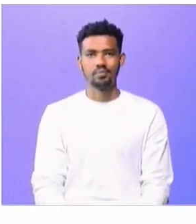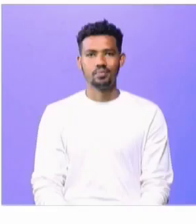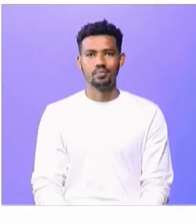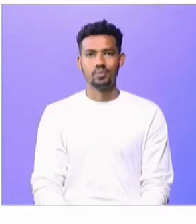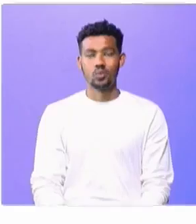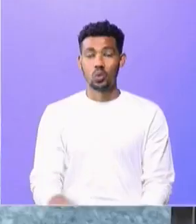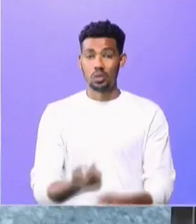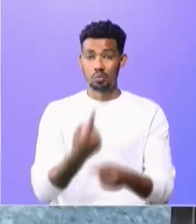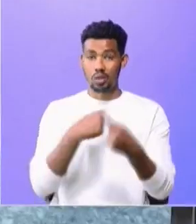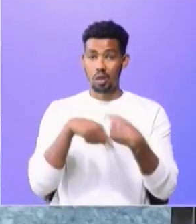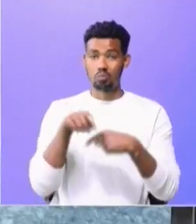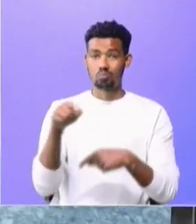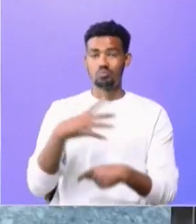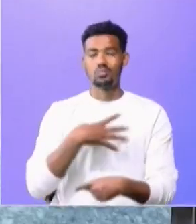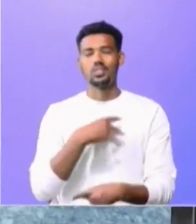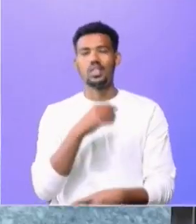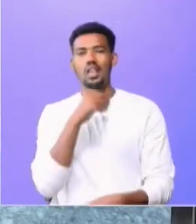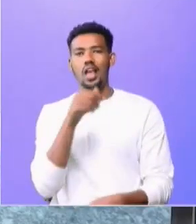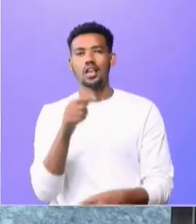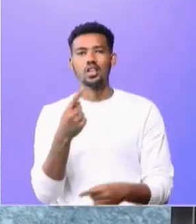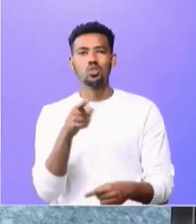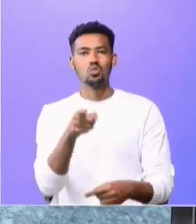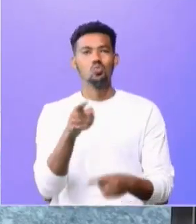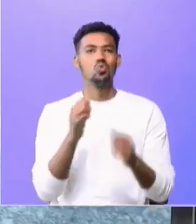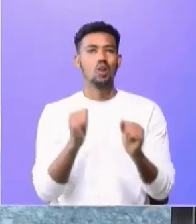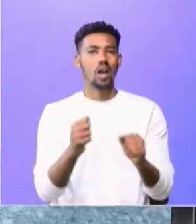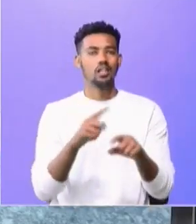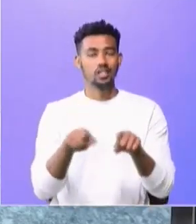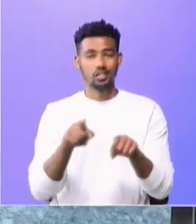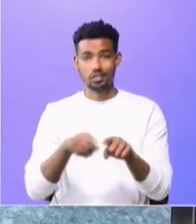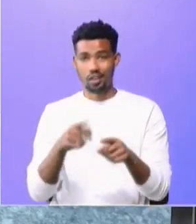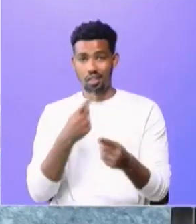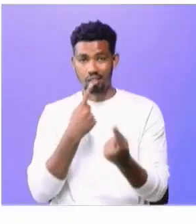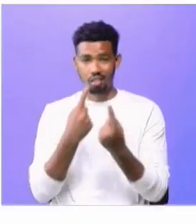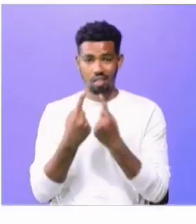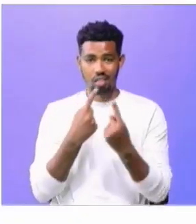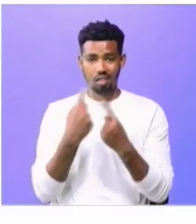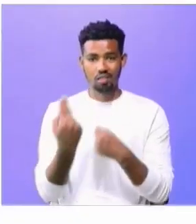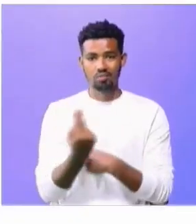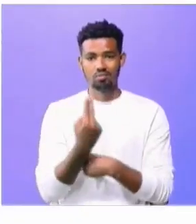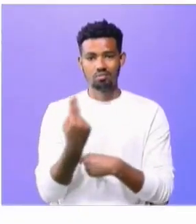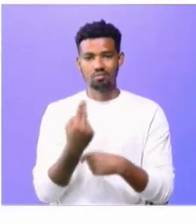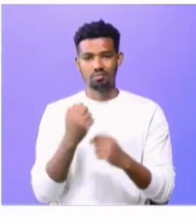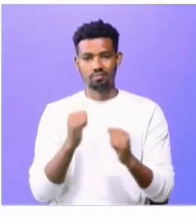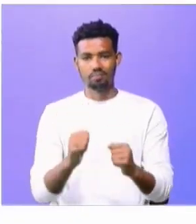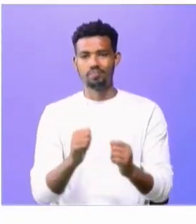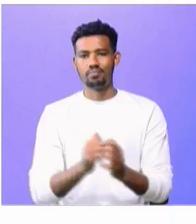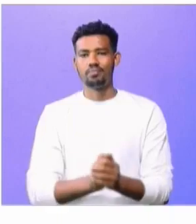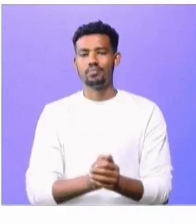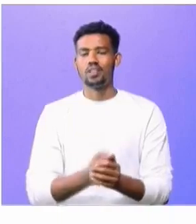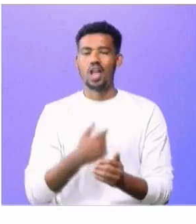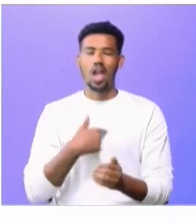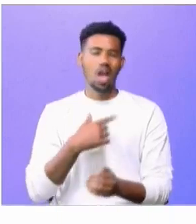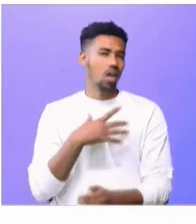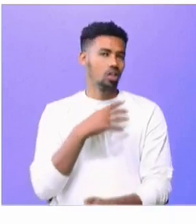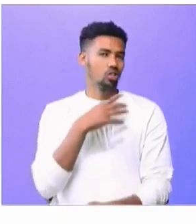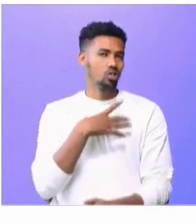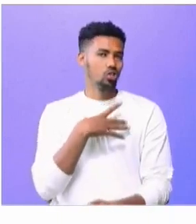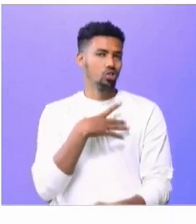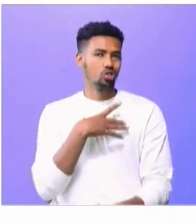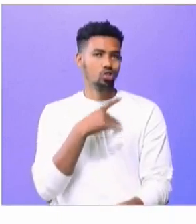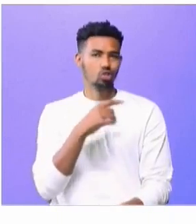When we come to dislike, you can use different vocabulary. For example, I don't like,